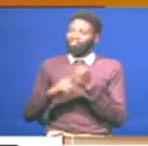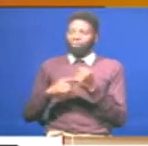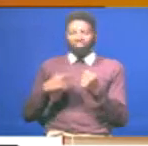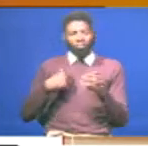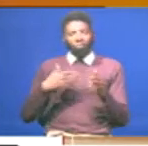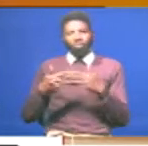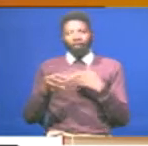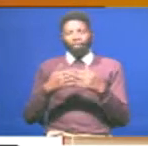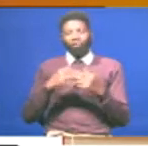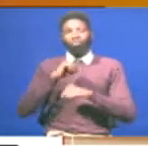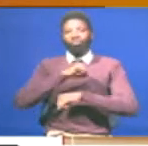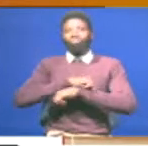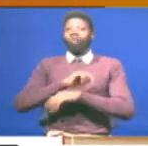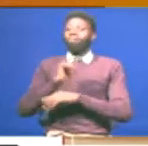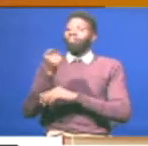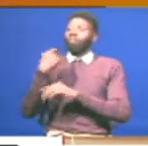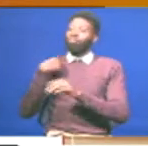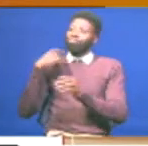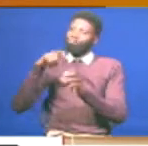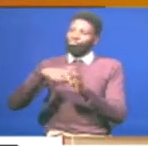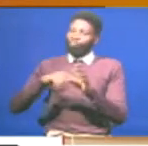I wanted. But